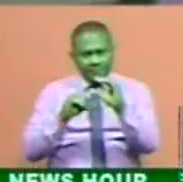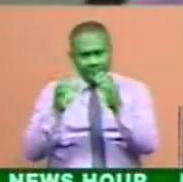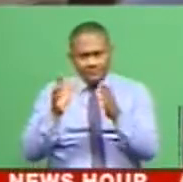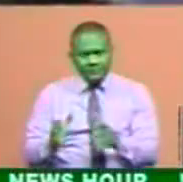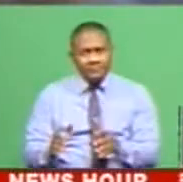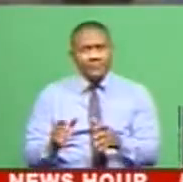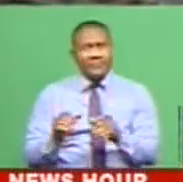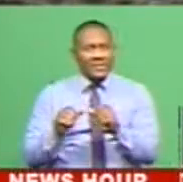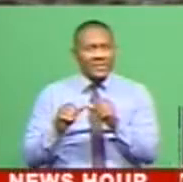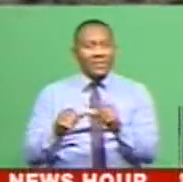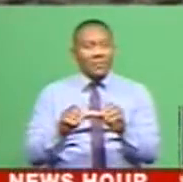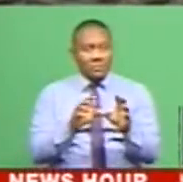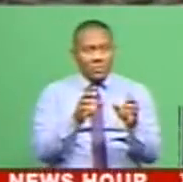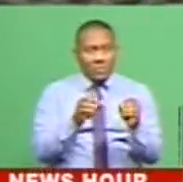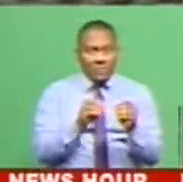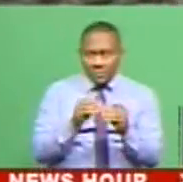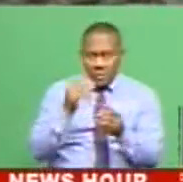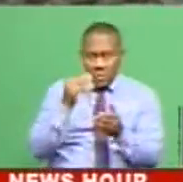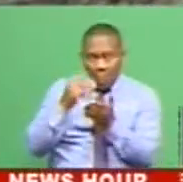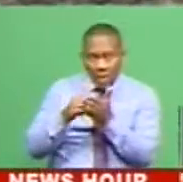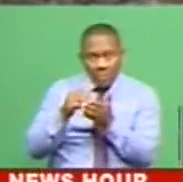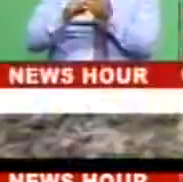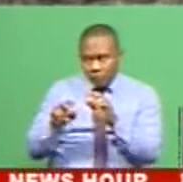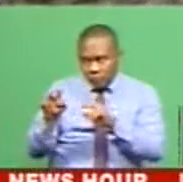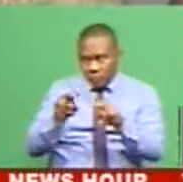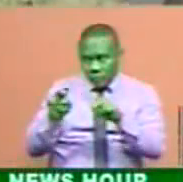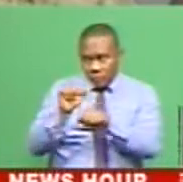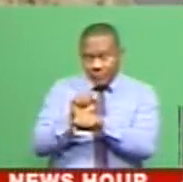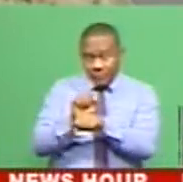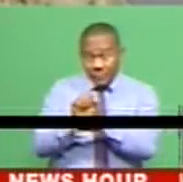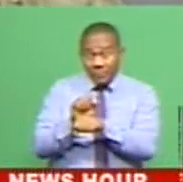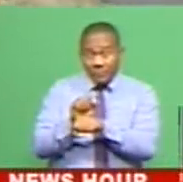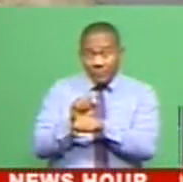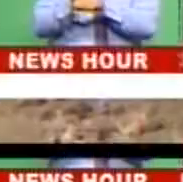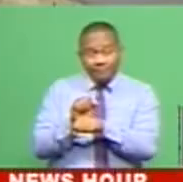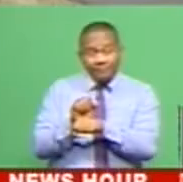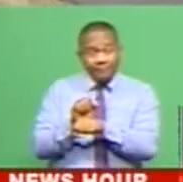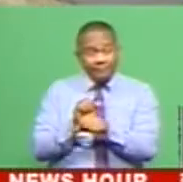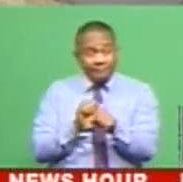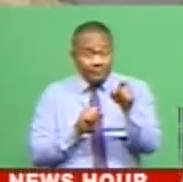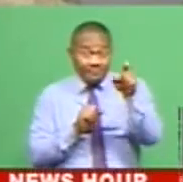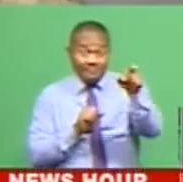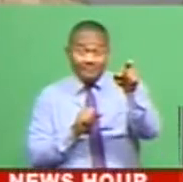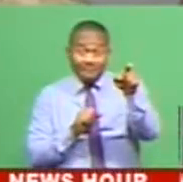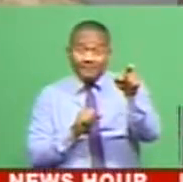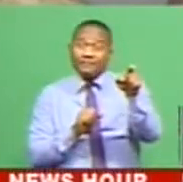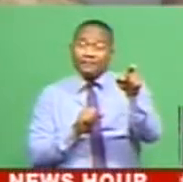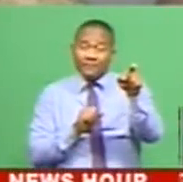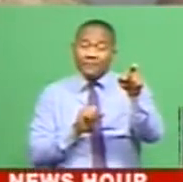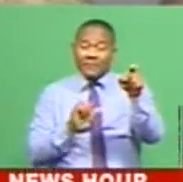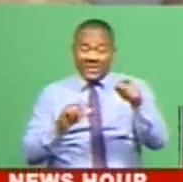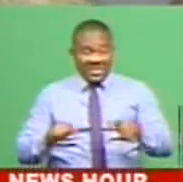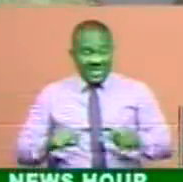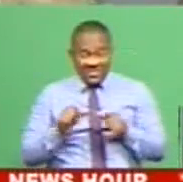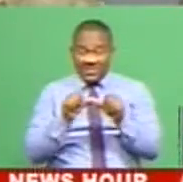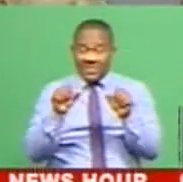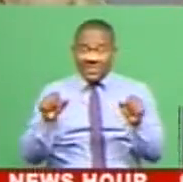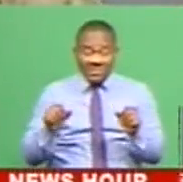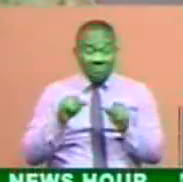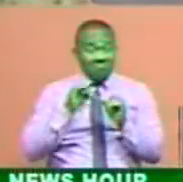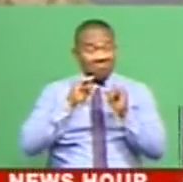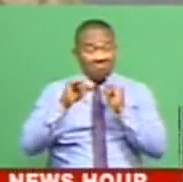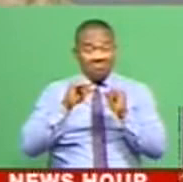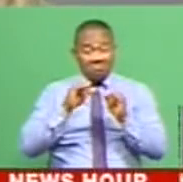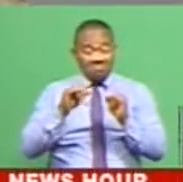while the assembly effectively monitors the progress of work. Apana Simon, a resident at Soi Kabri, who spoke to